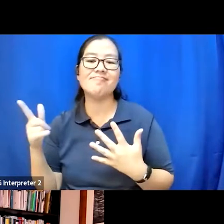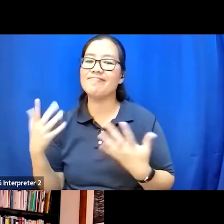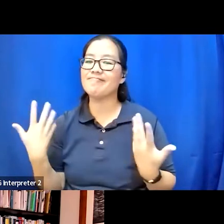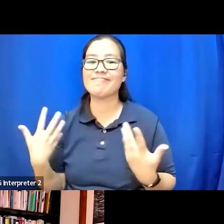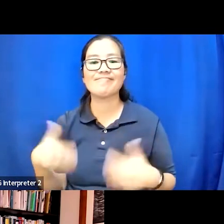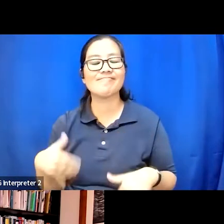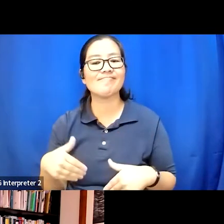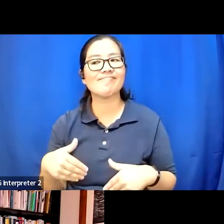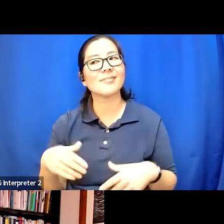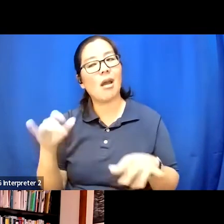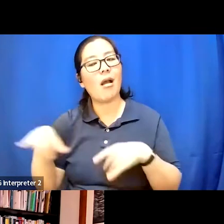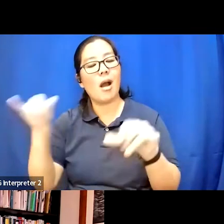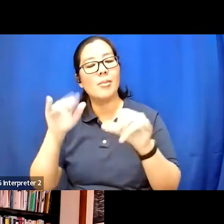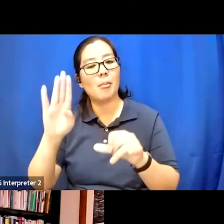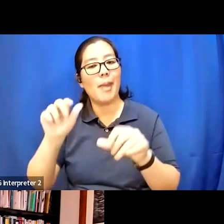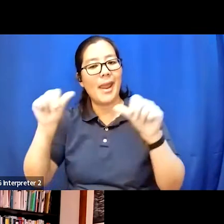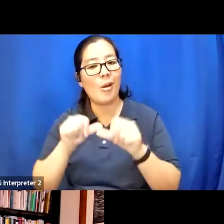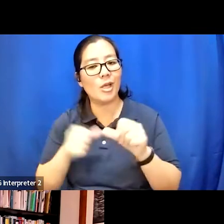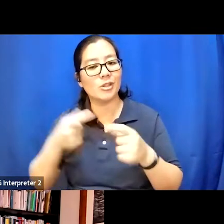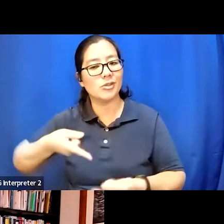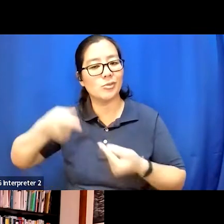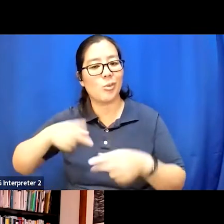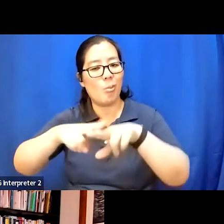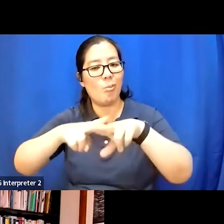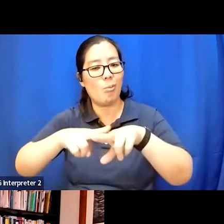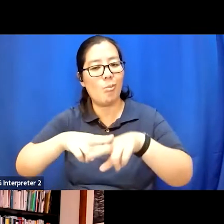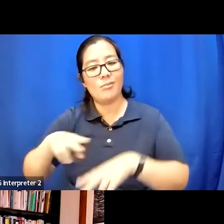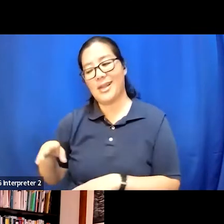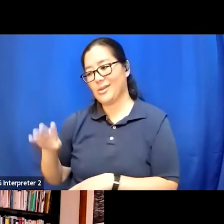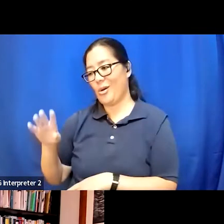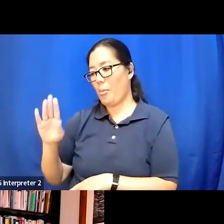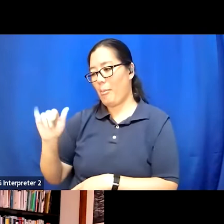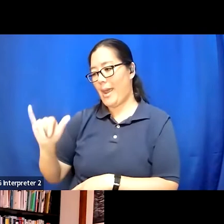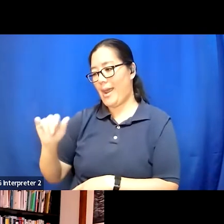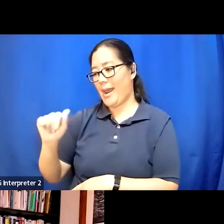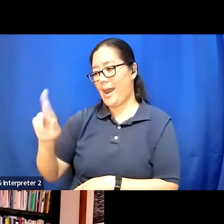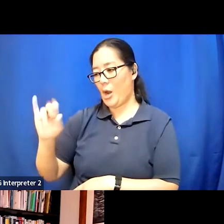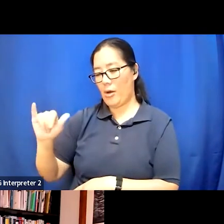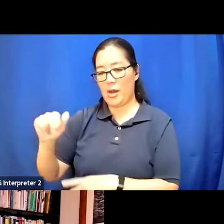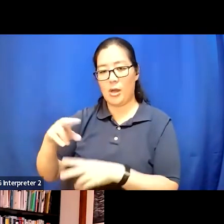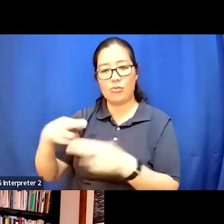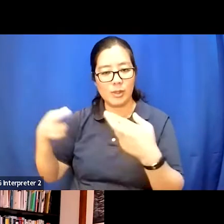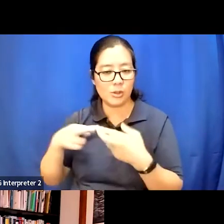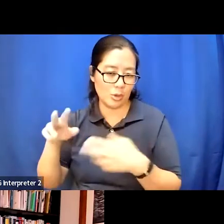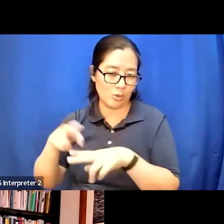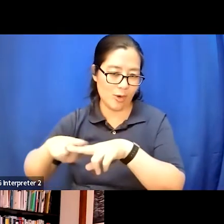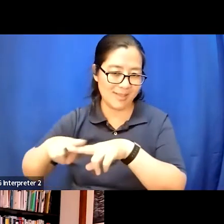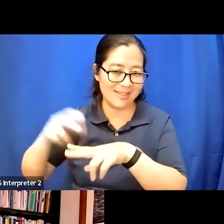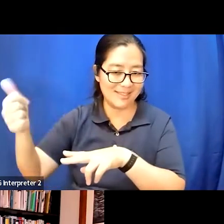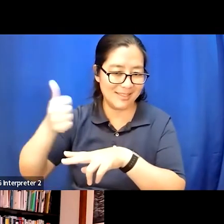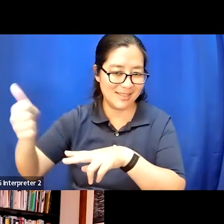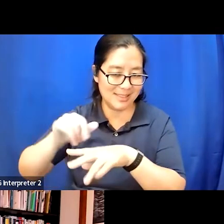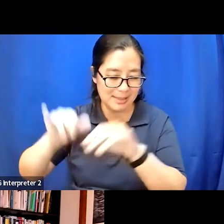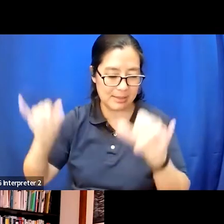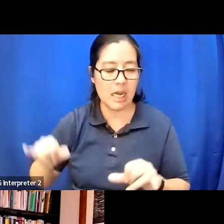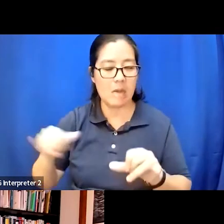unfortunately common in the Bay Area, which is BART troubles. That's our Bay Area regional transit system. And she's rushing